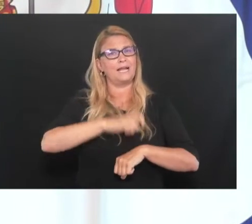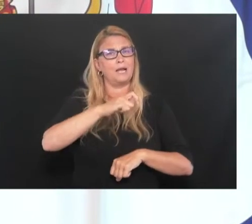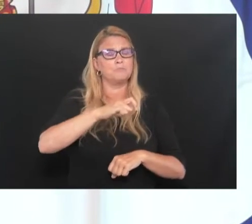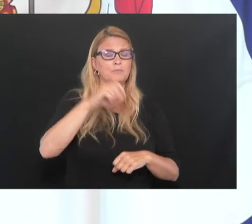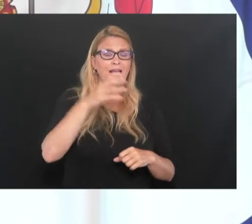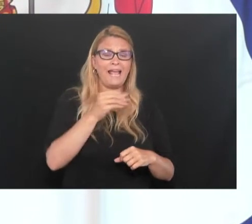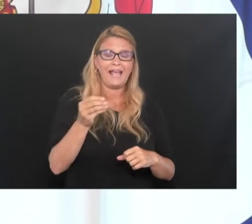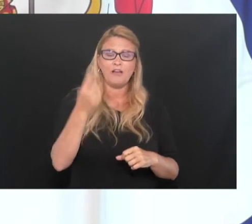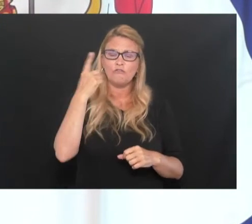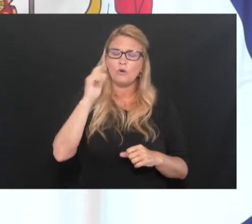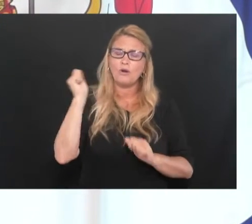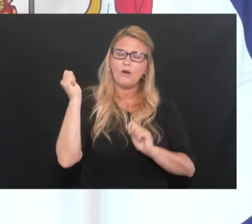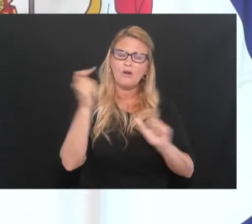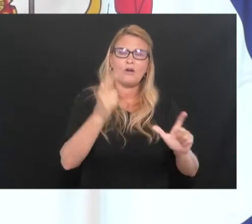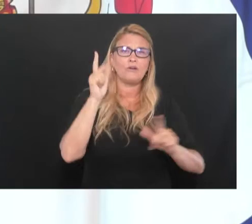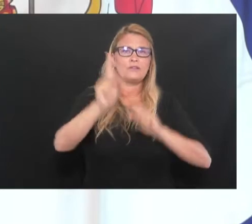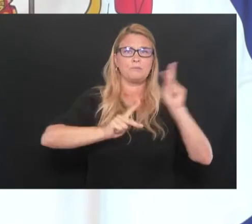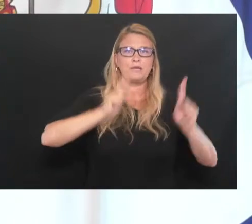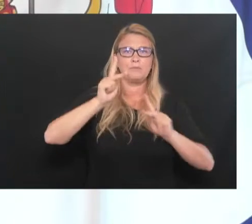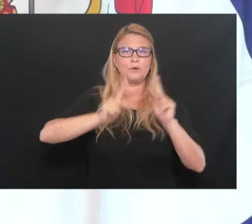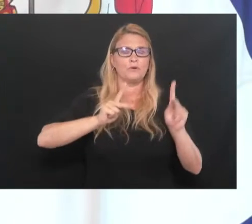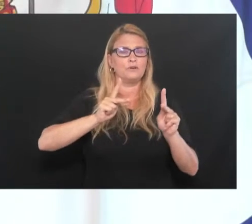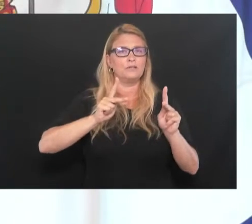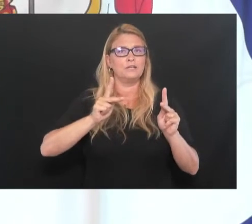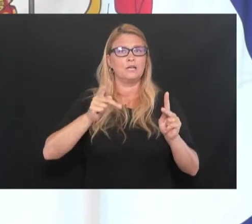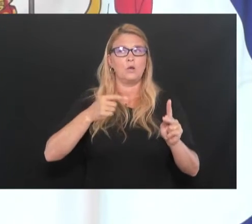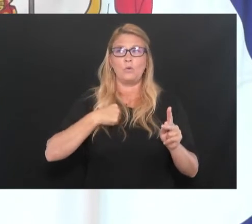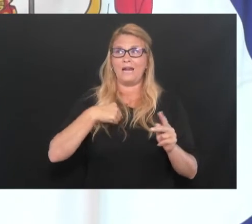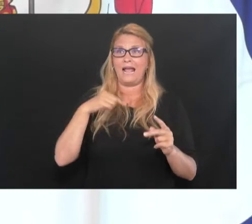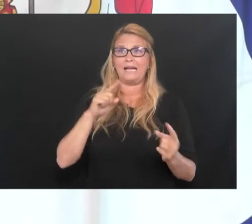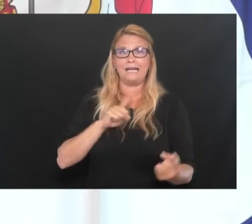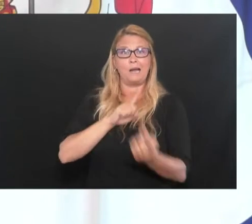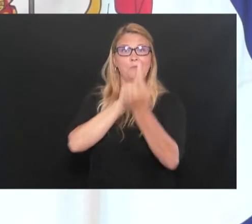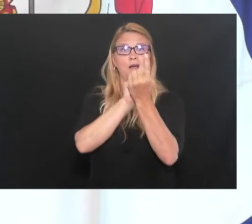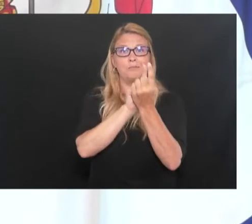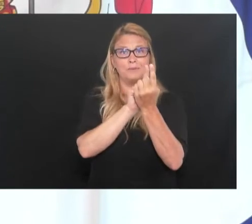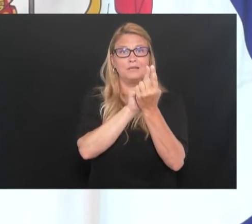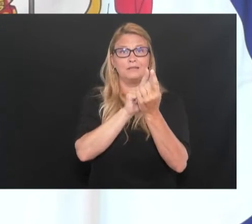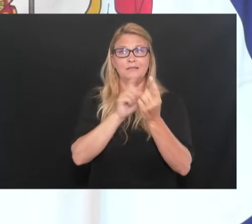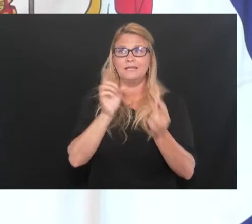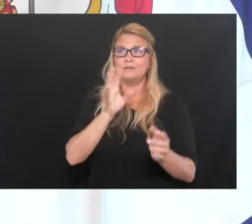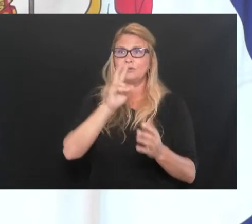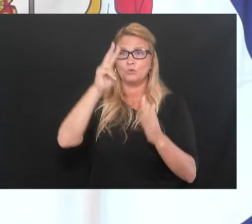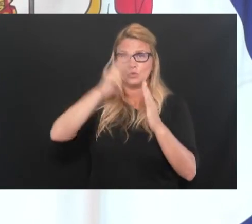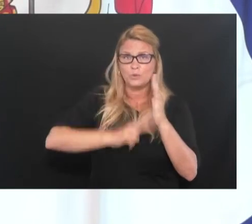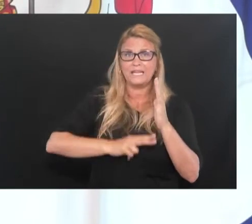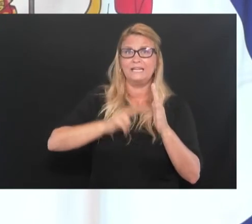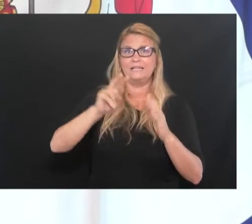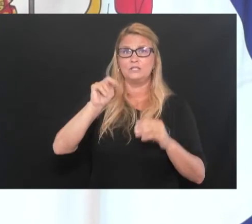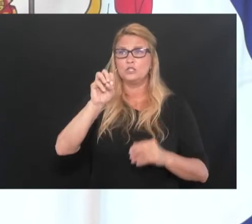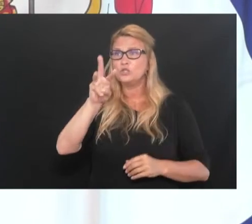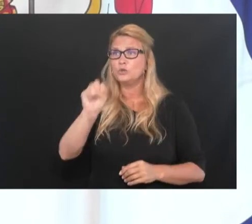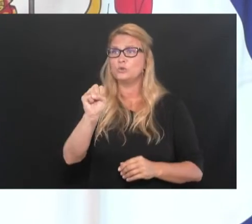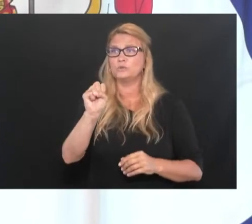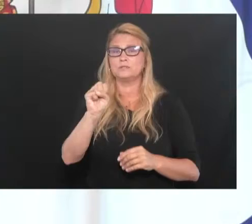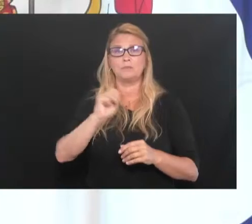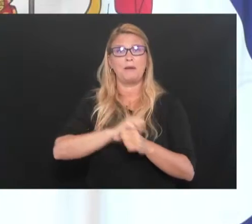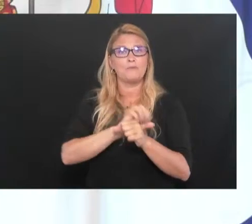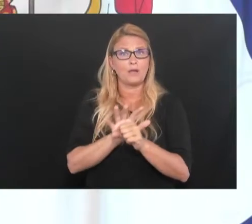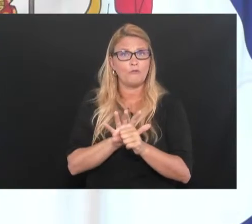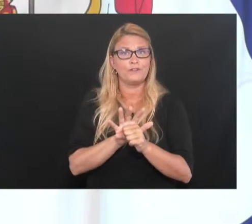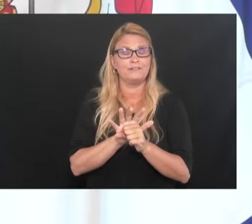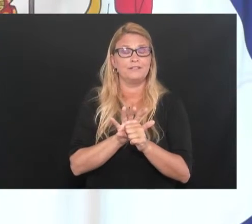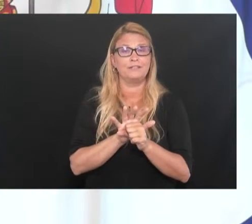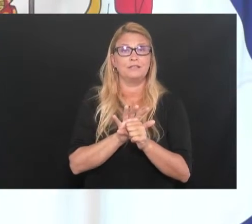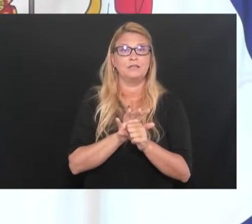all the prayers that I ask you for every time I come in front of you with this terrible pandemic. But I'm going to ask for your prayers for one